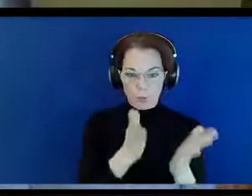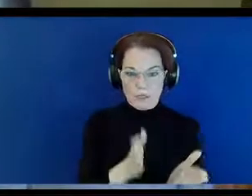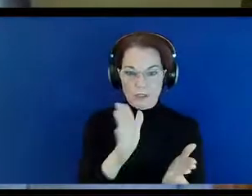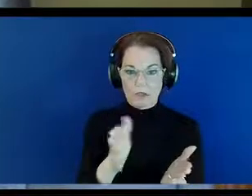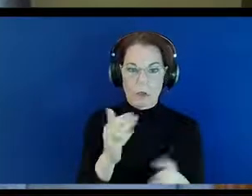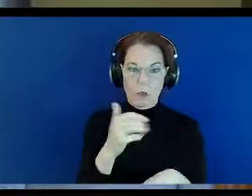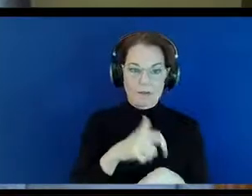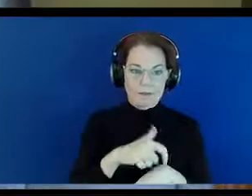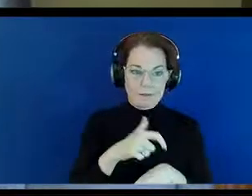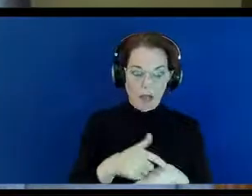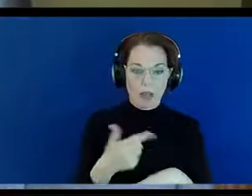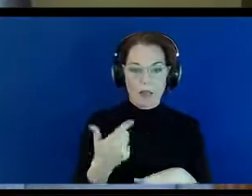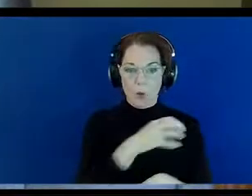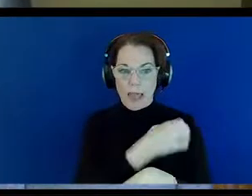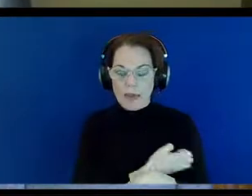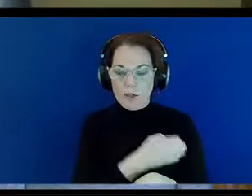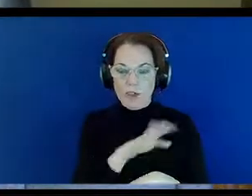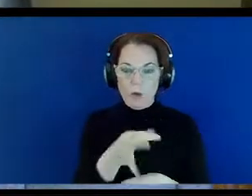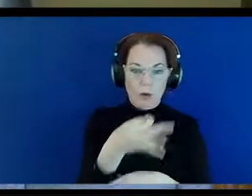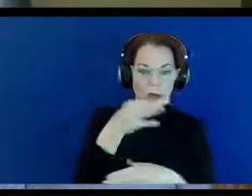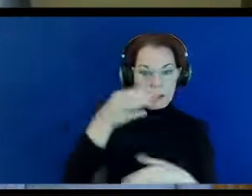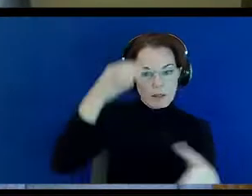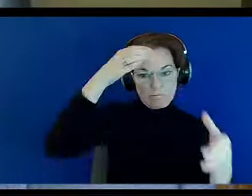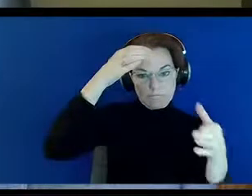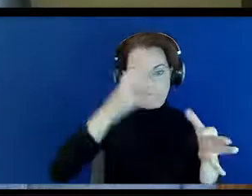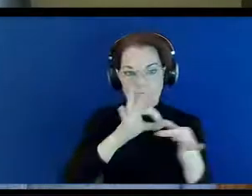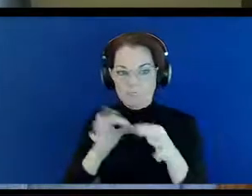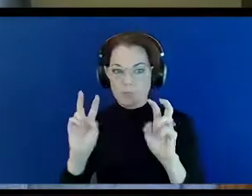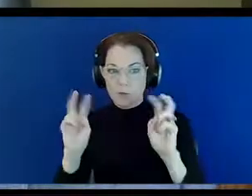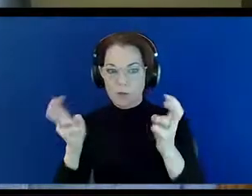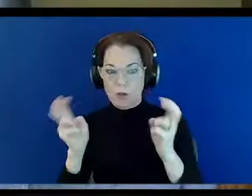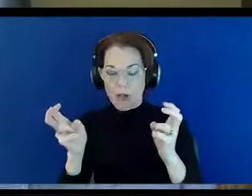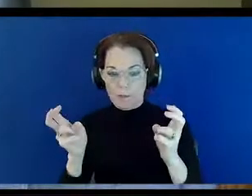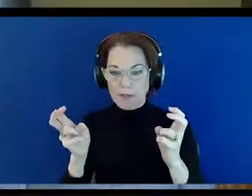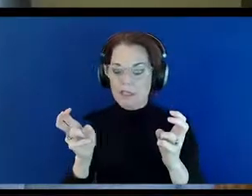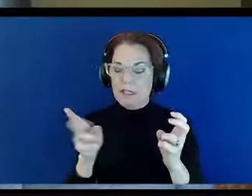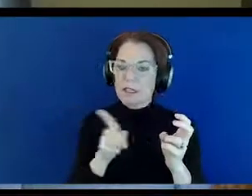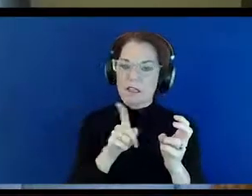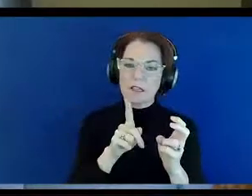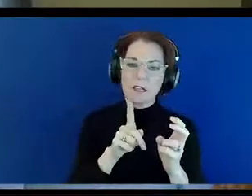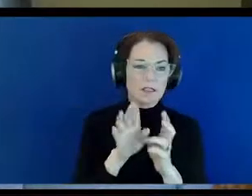time, your energy, and frankly, your expertise on a topic that is